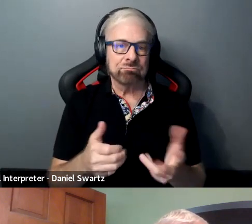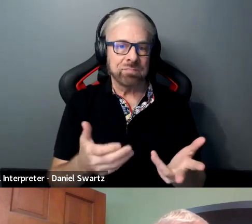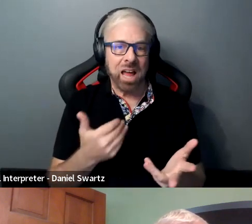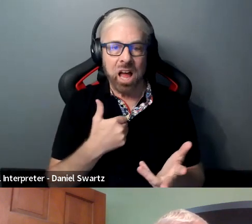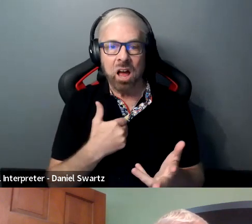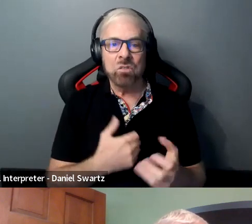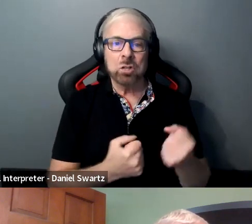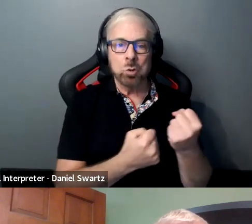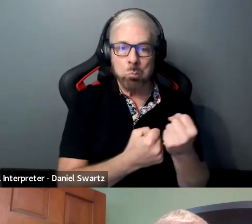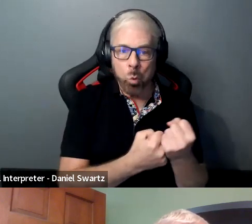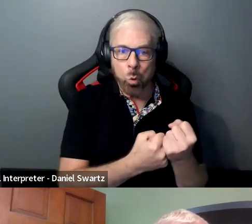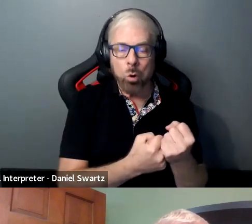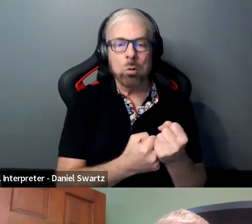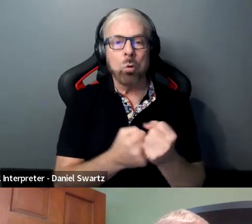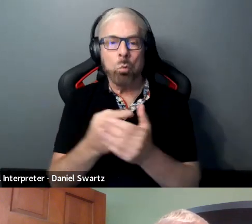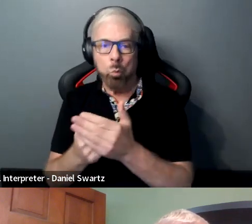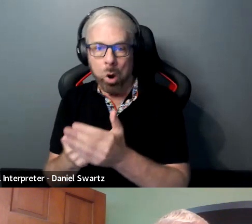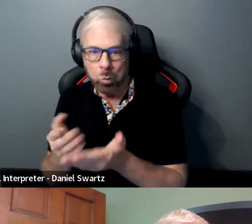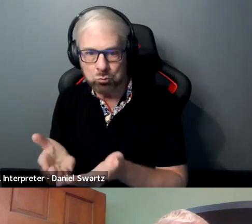what was recommended by